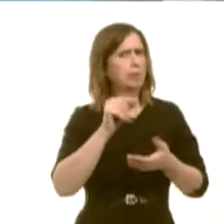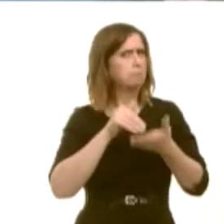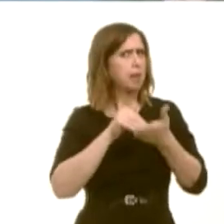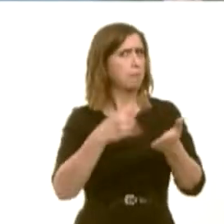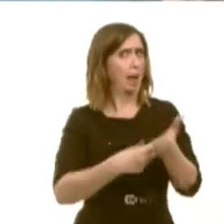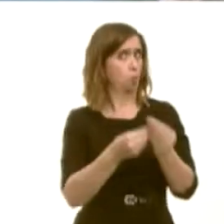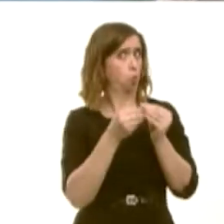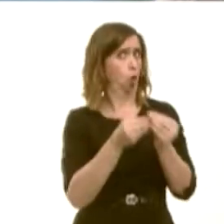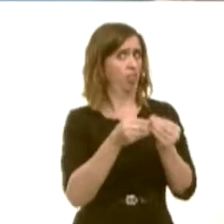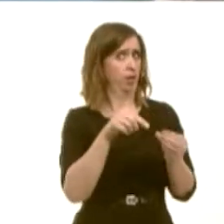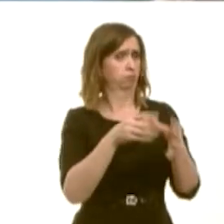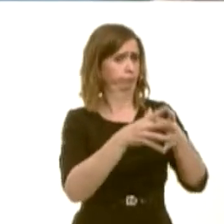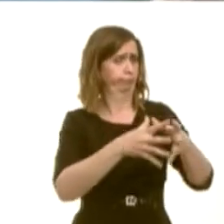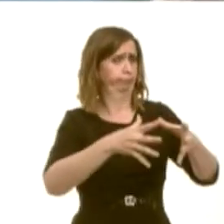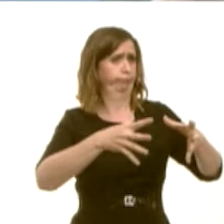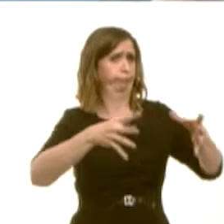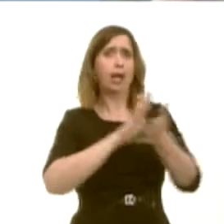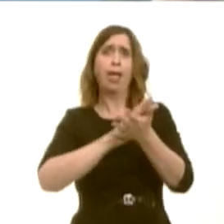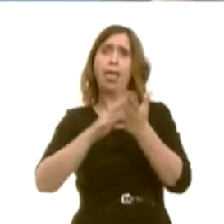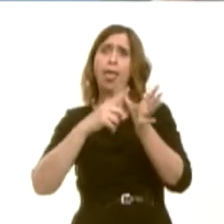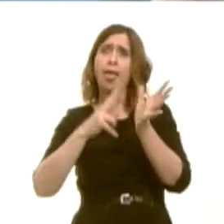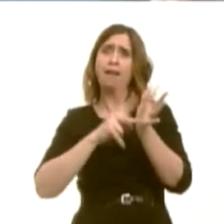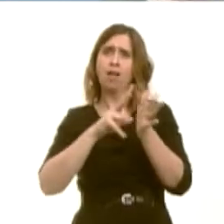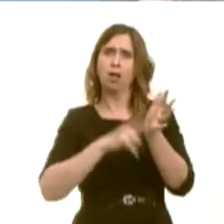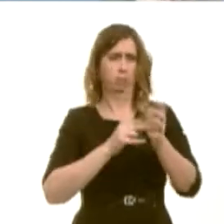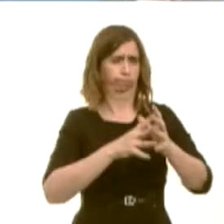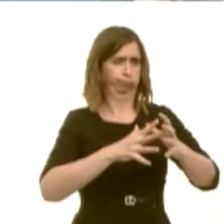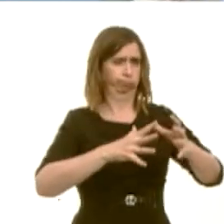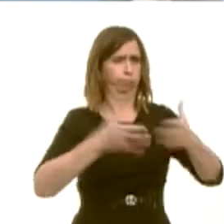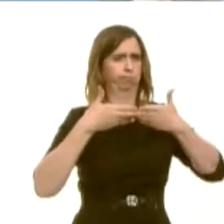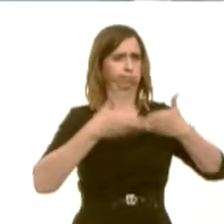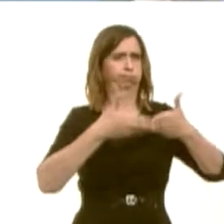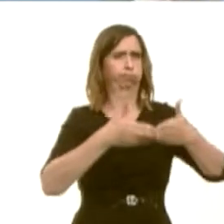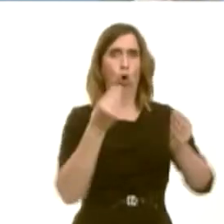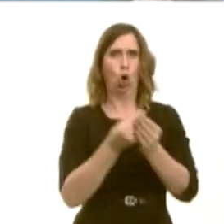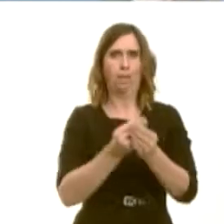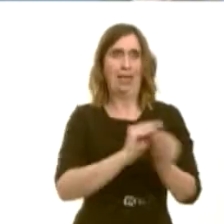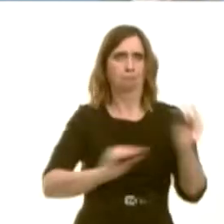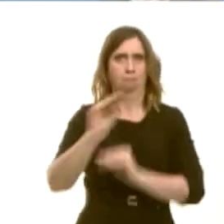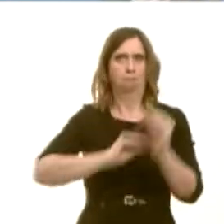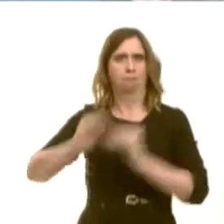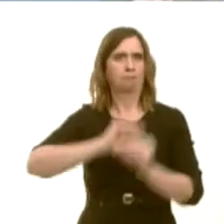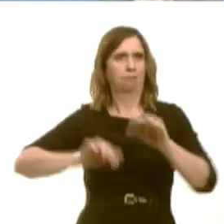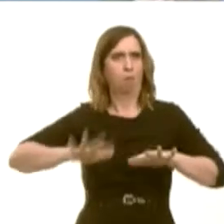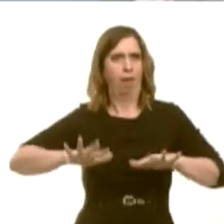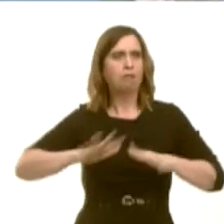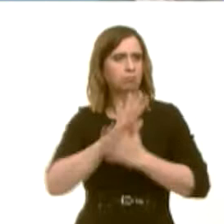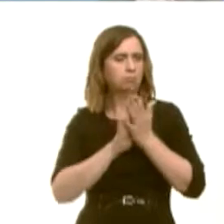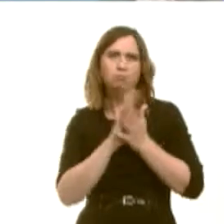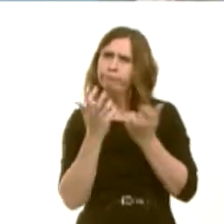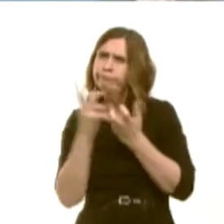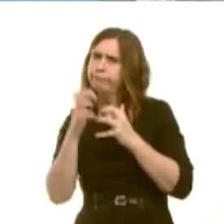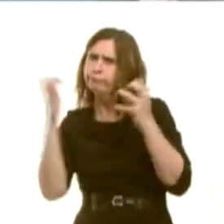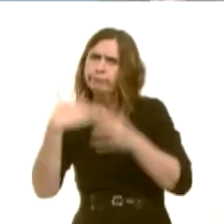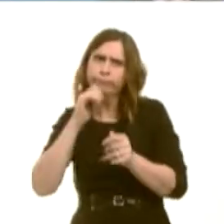million, and the importance of the haven for the economy of West Wales, what role can the Welsh Government play to support a scheme such as